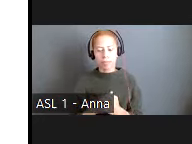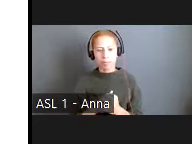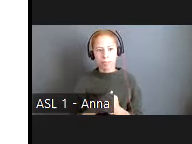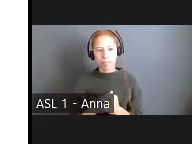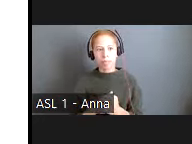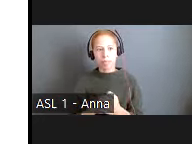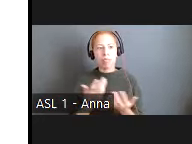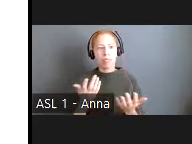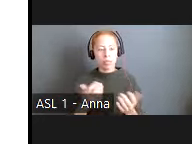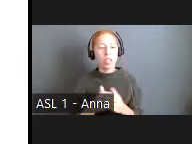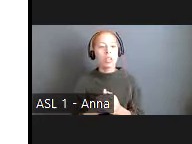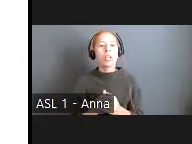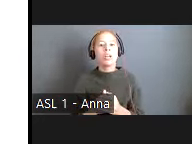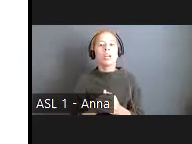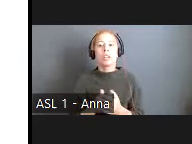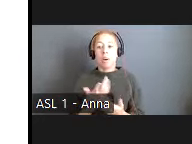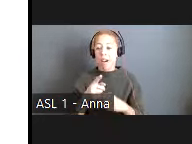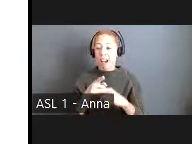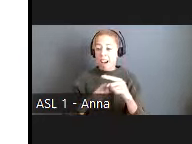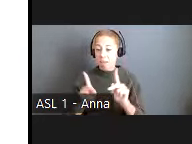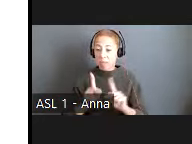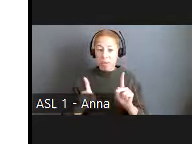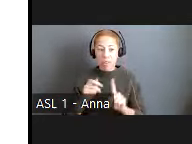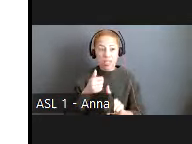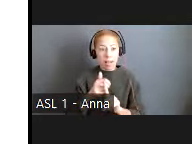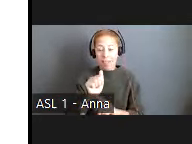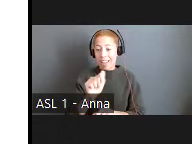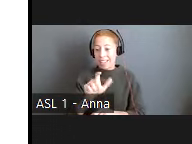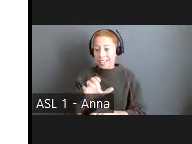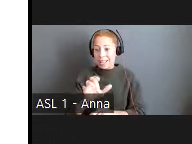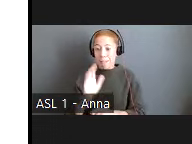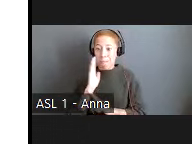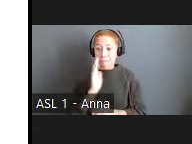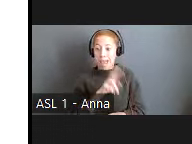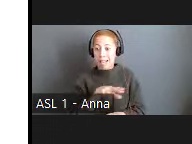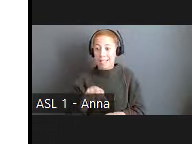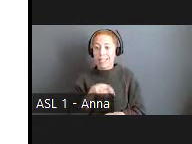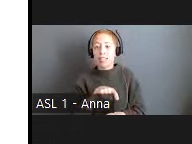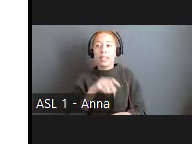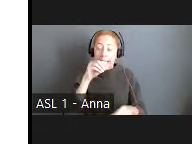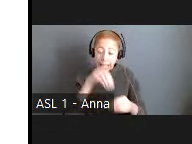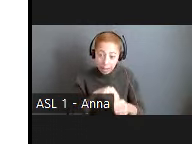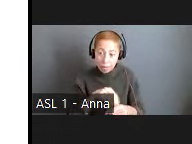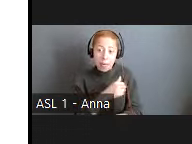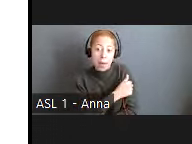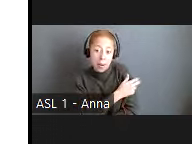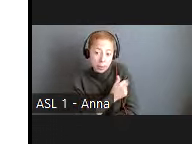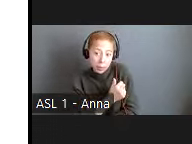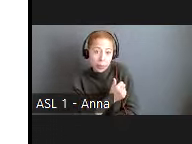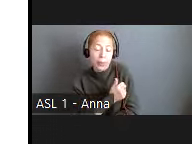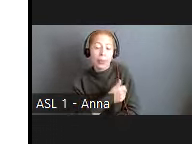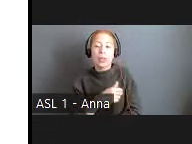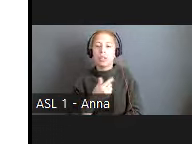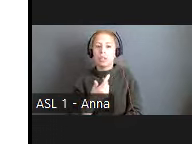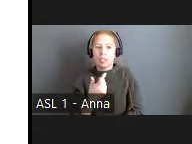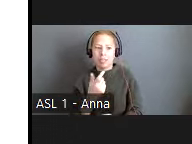over half of the people who are in ALC beds, which are the beds, those are people who are in hospital, acute care hospitals, who don't need